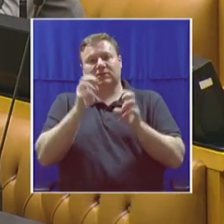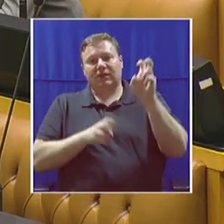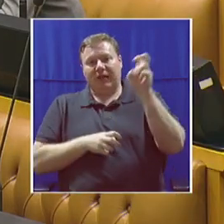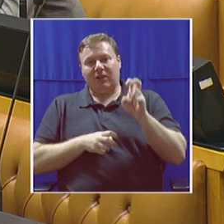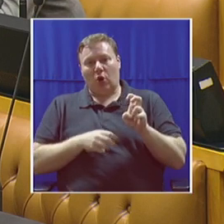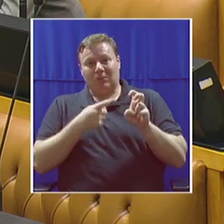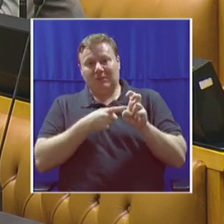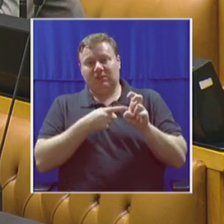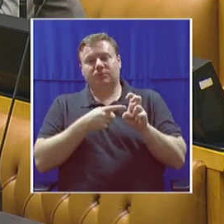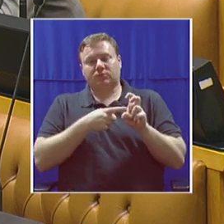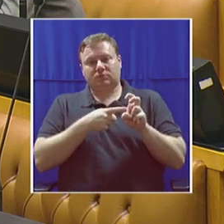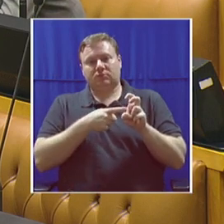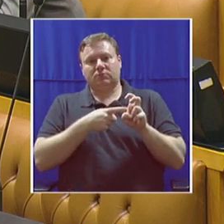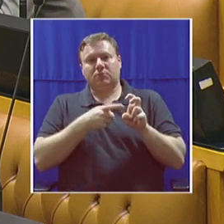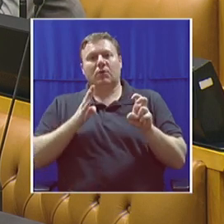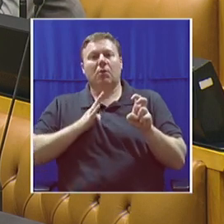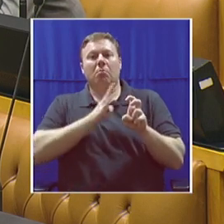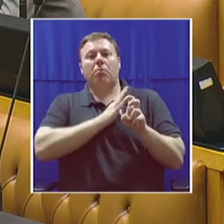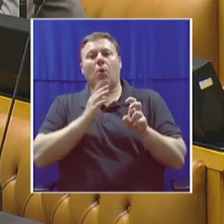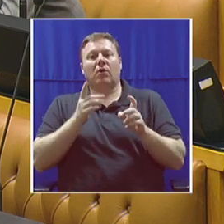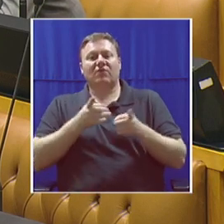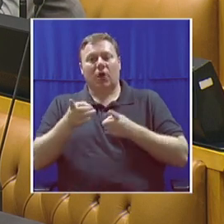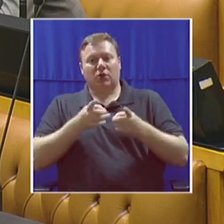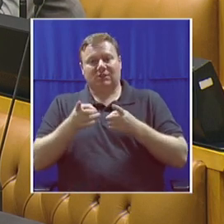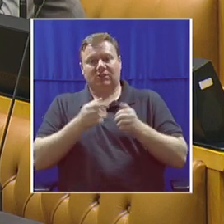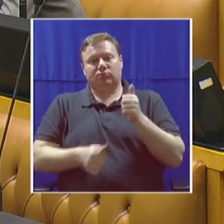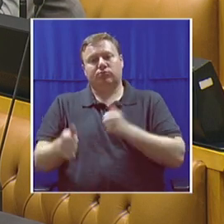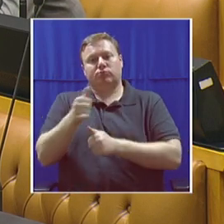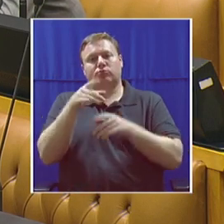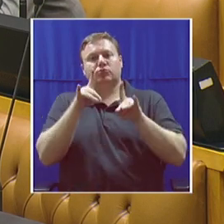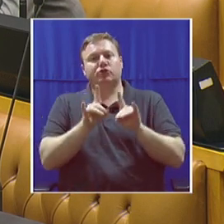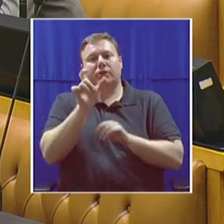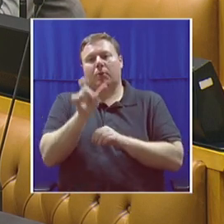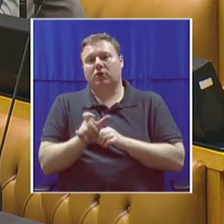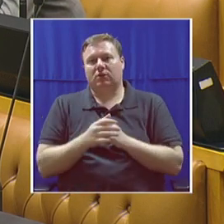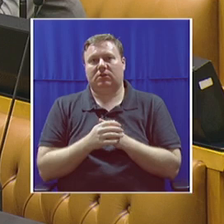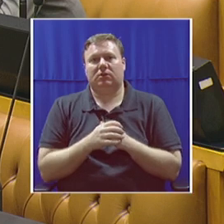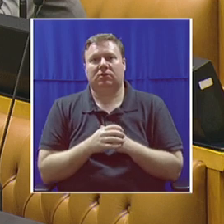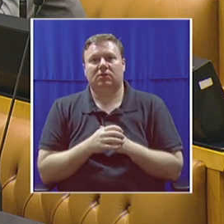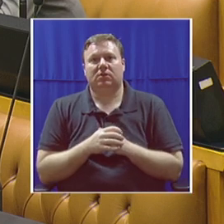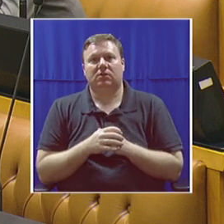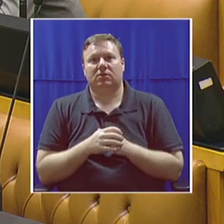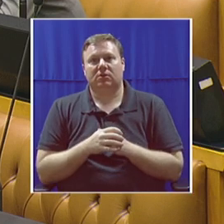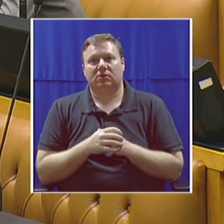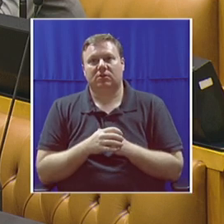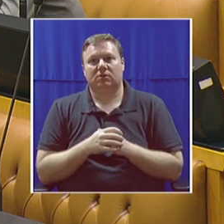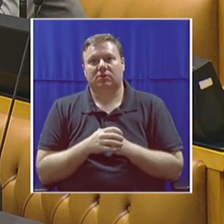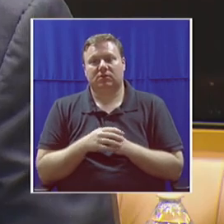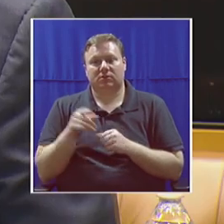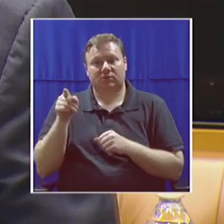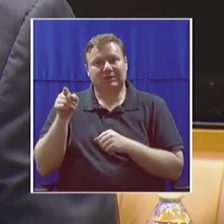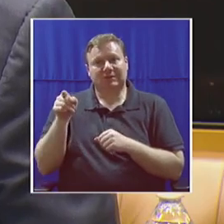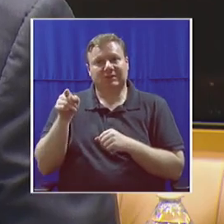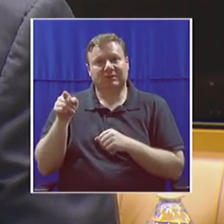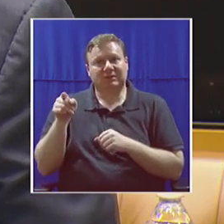of directors um and um he is so appointed in